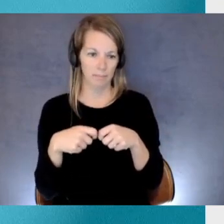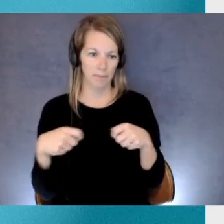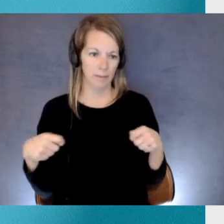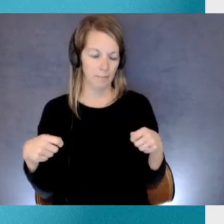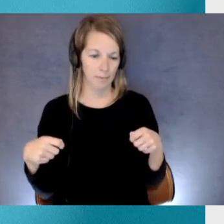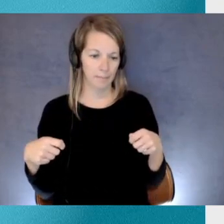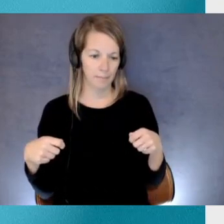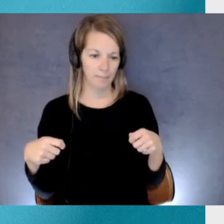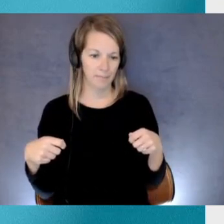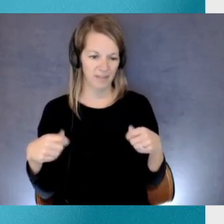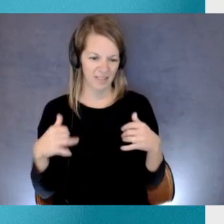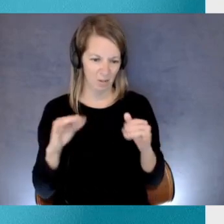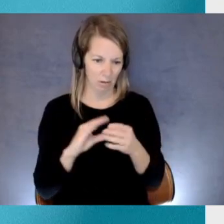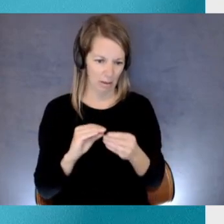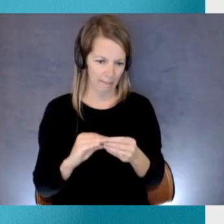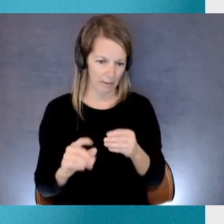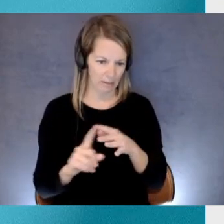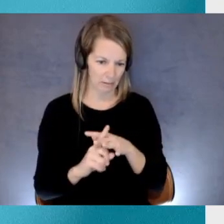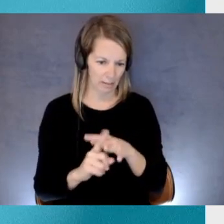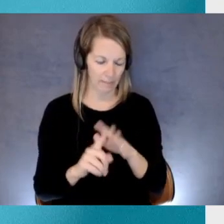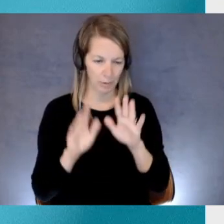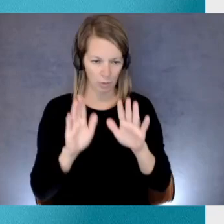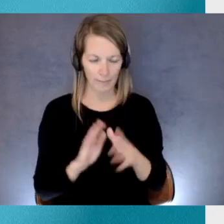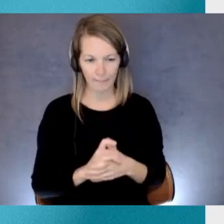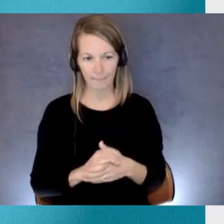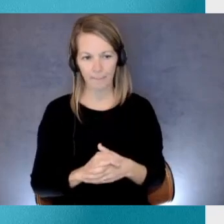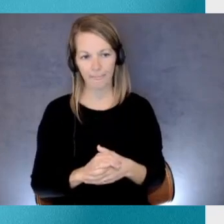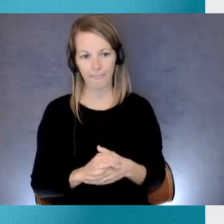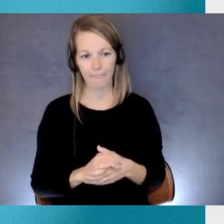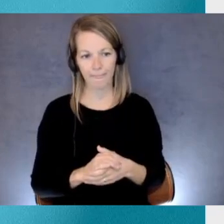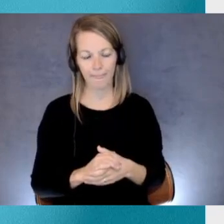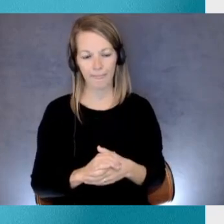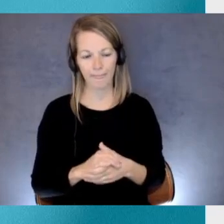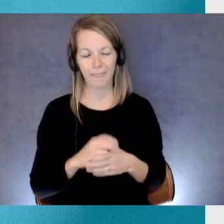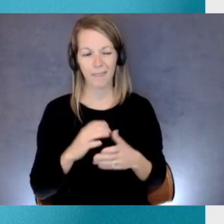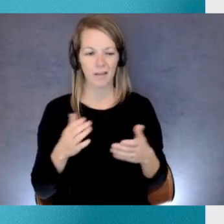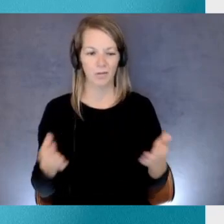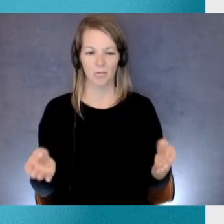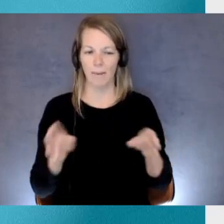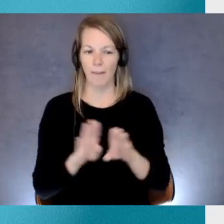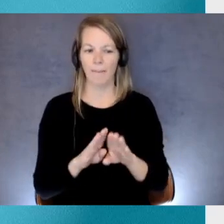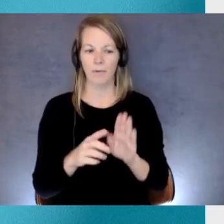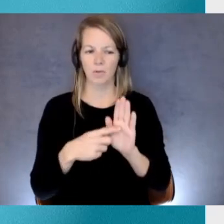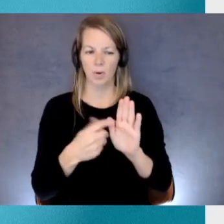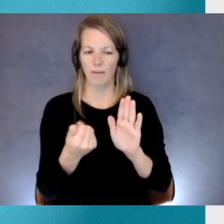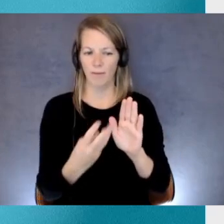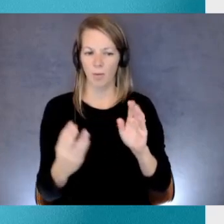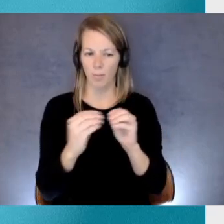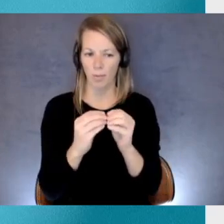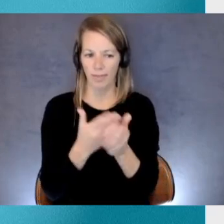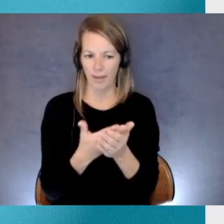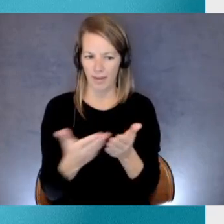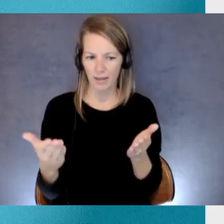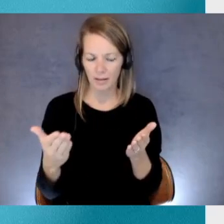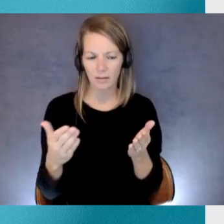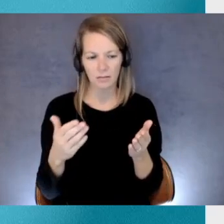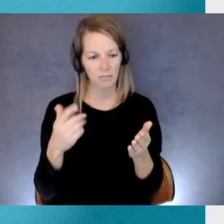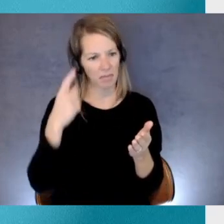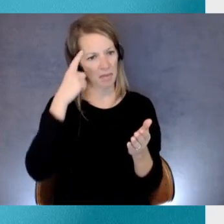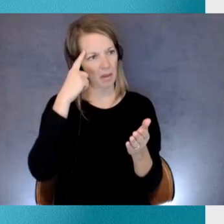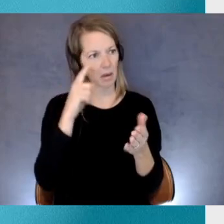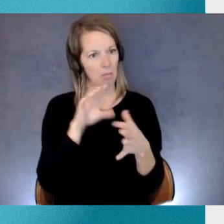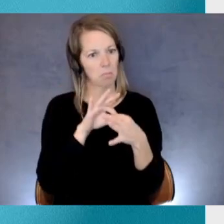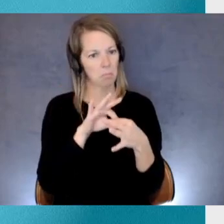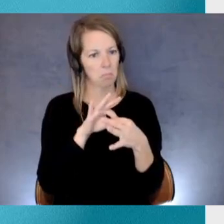I see there's still some comments coming. That's great. Great. So I want to wrap up and show you a few more things that hopefully you'll find some relevance in,